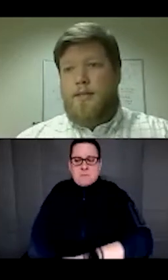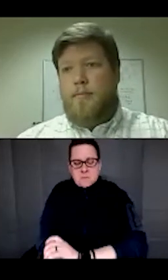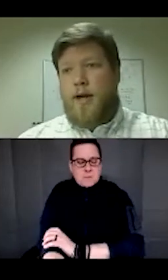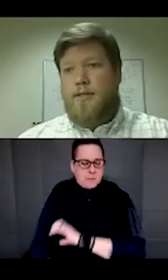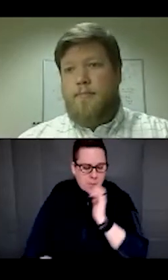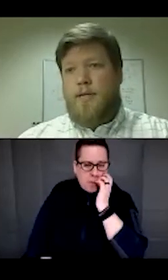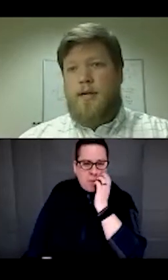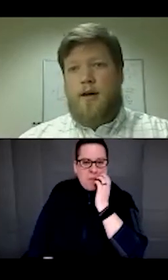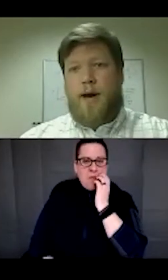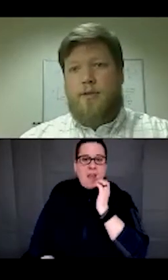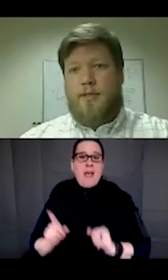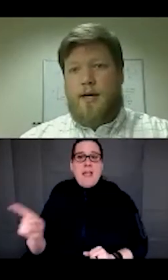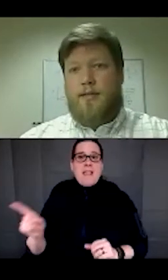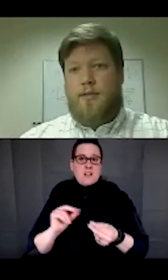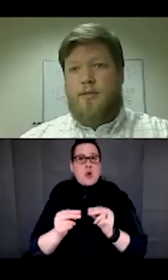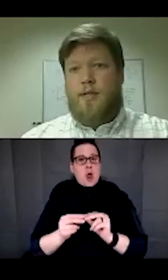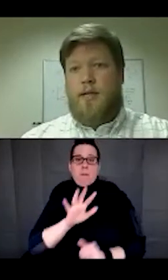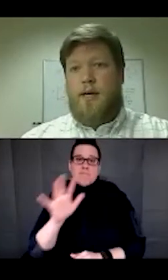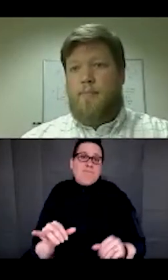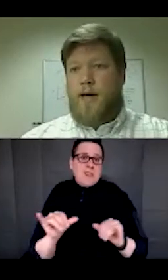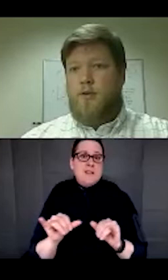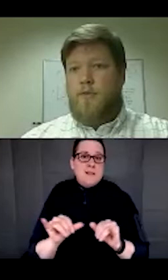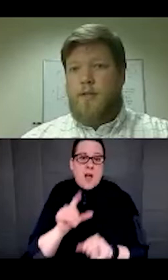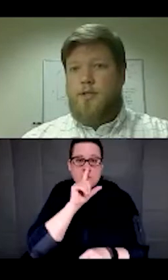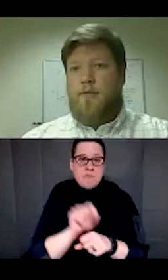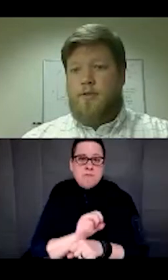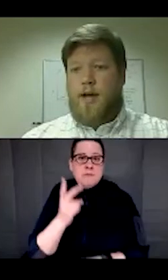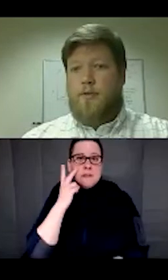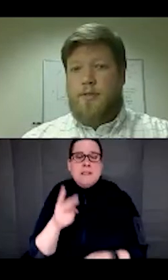And this number ends up being about the size that you see in a band or